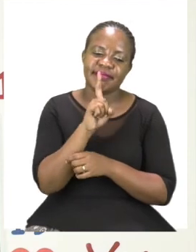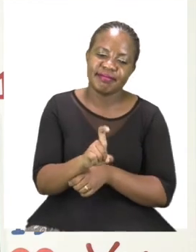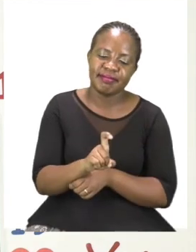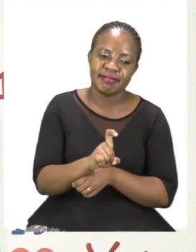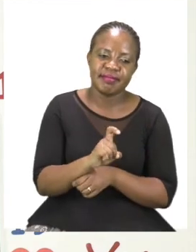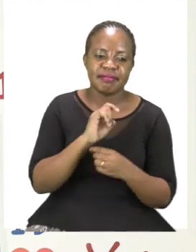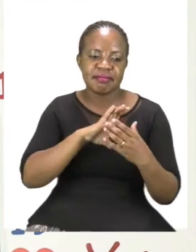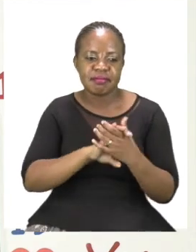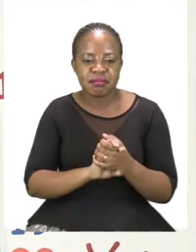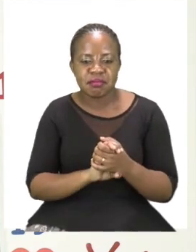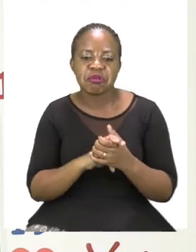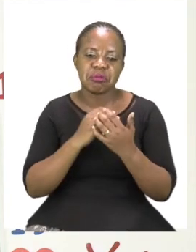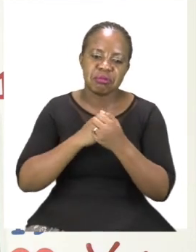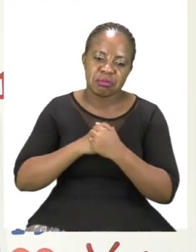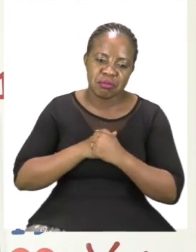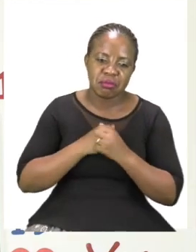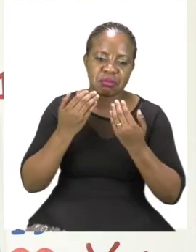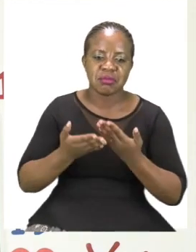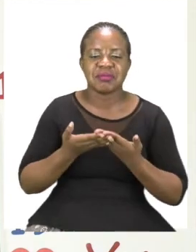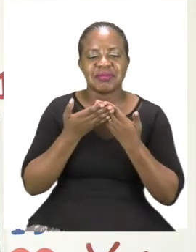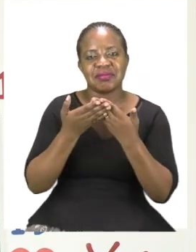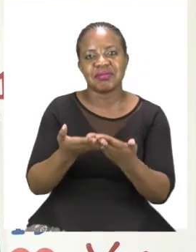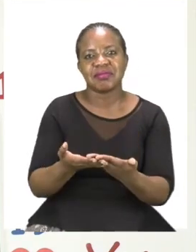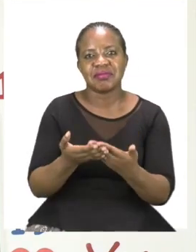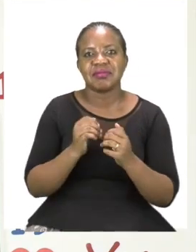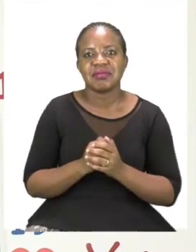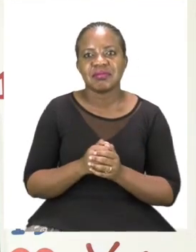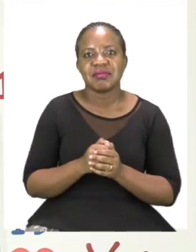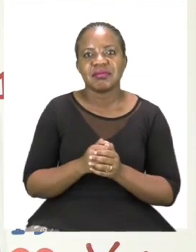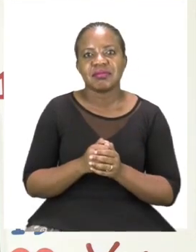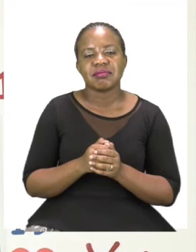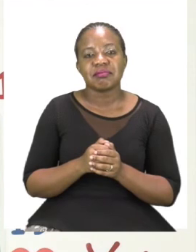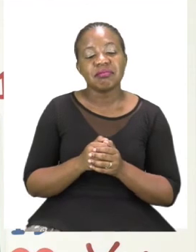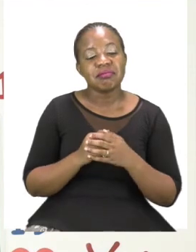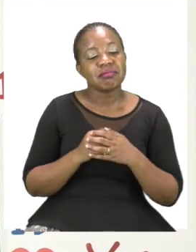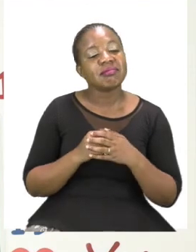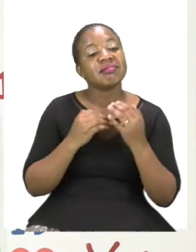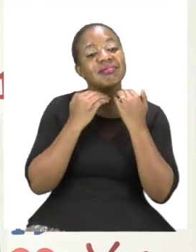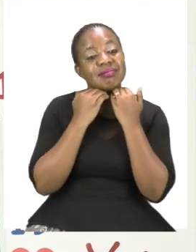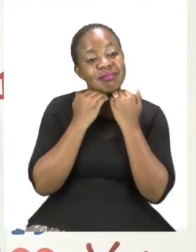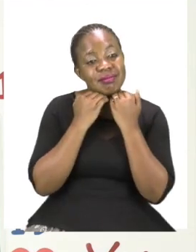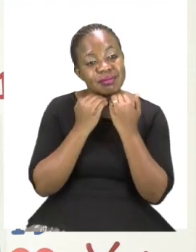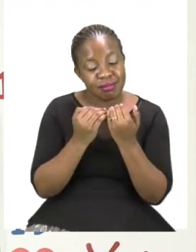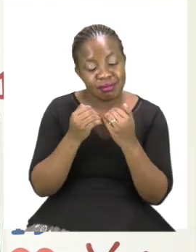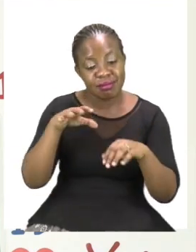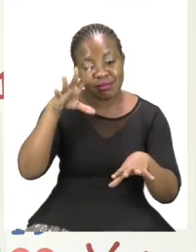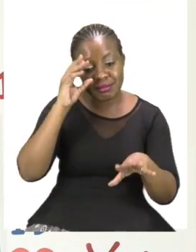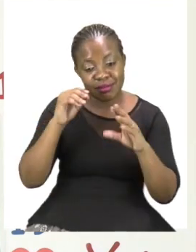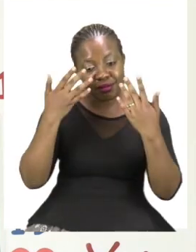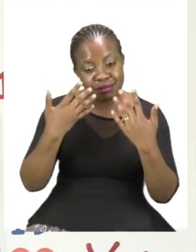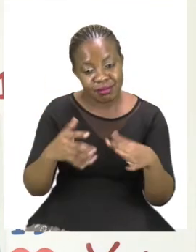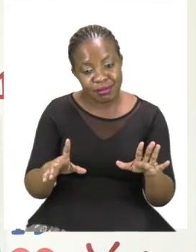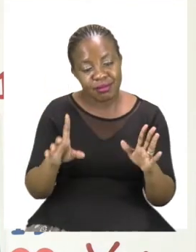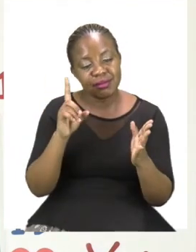an adult to help you. So now that we are done, it's very important for us to